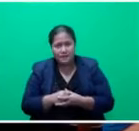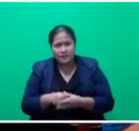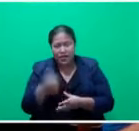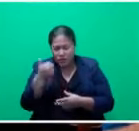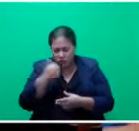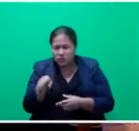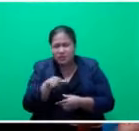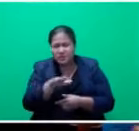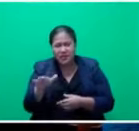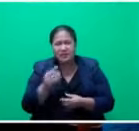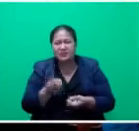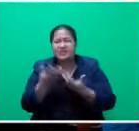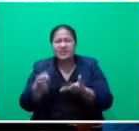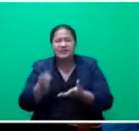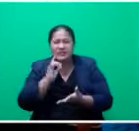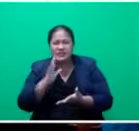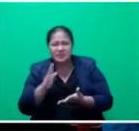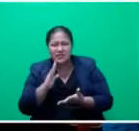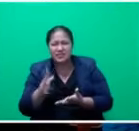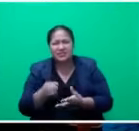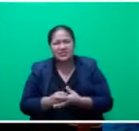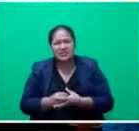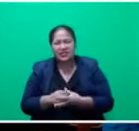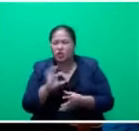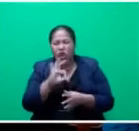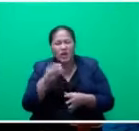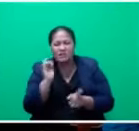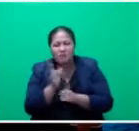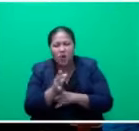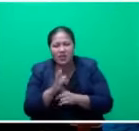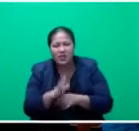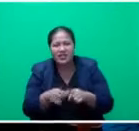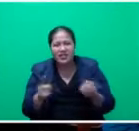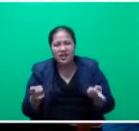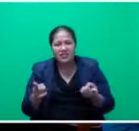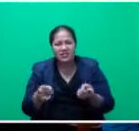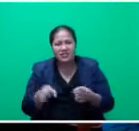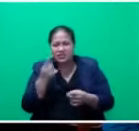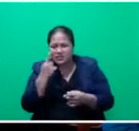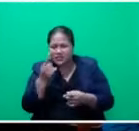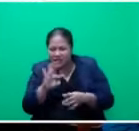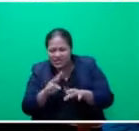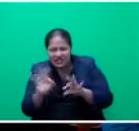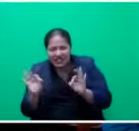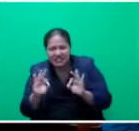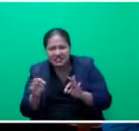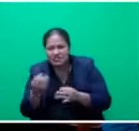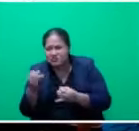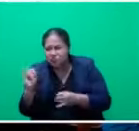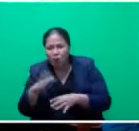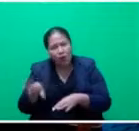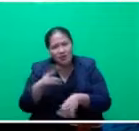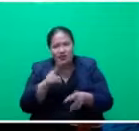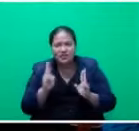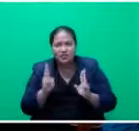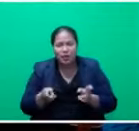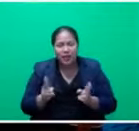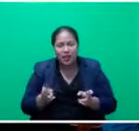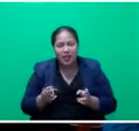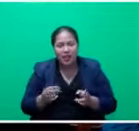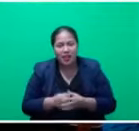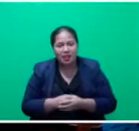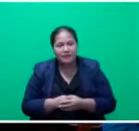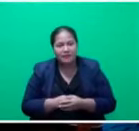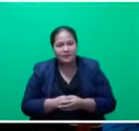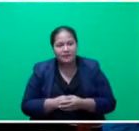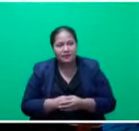speeches of all manner of unimportant things, as if nothing is wrong, everything is normal. They turn up at